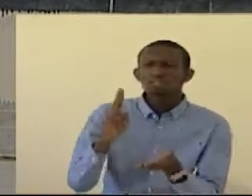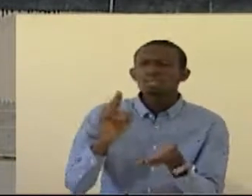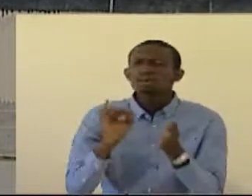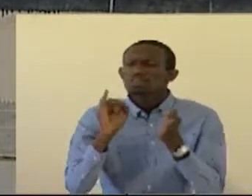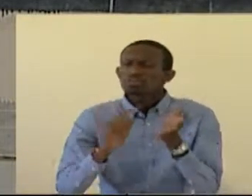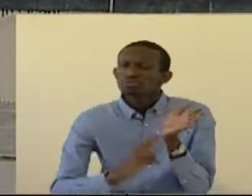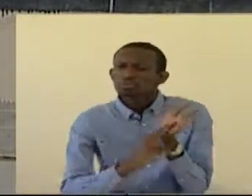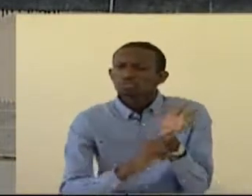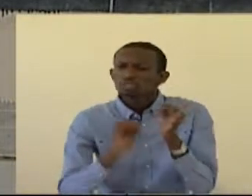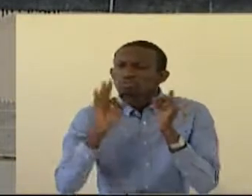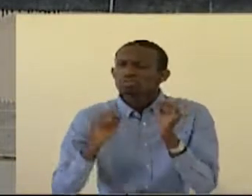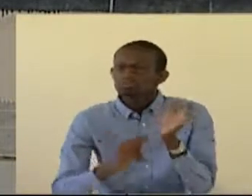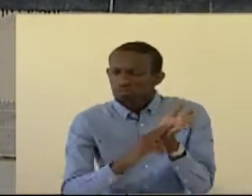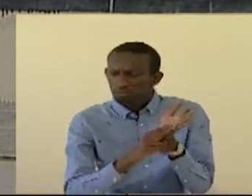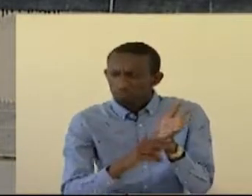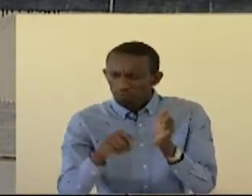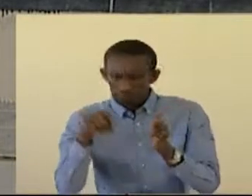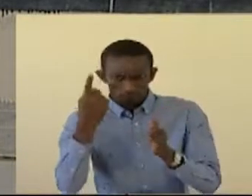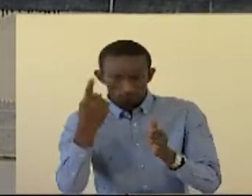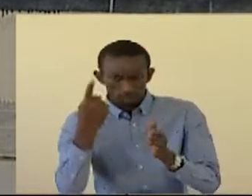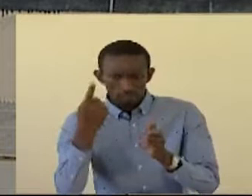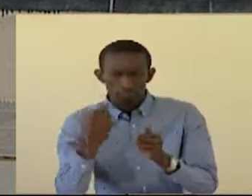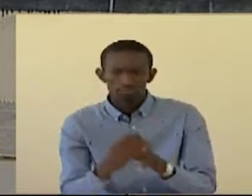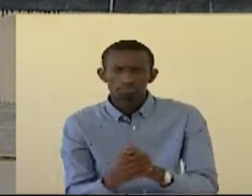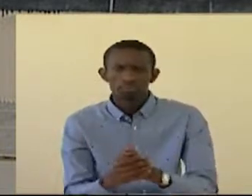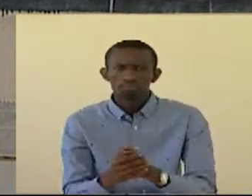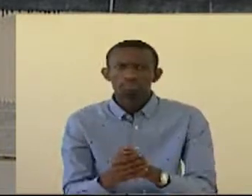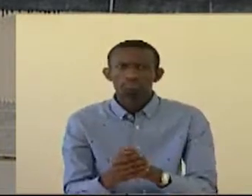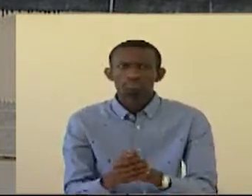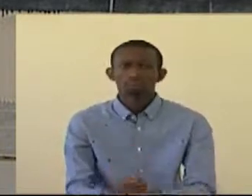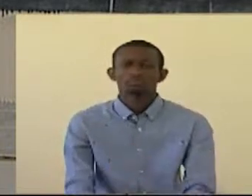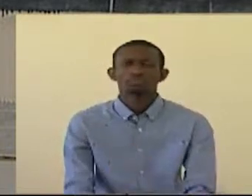a primary, when we use an aldehyde?